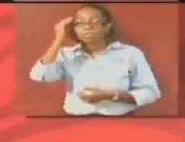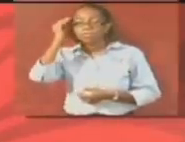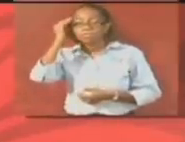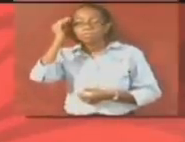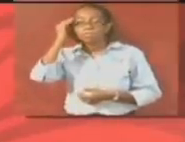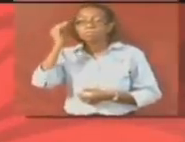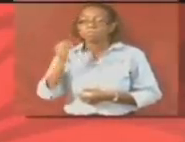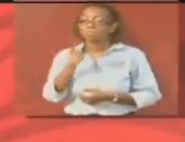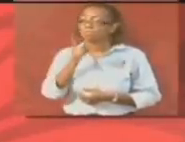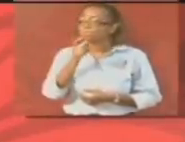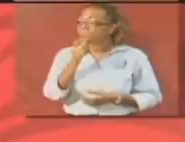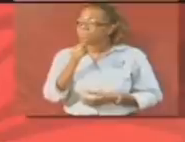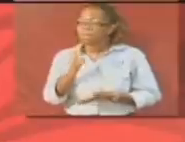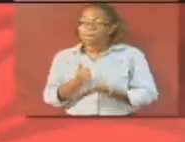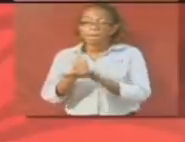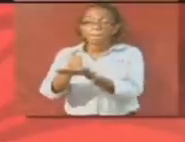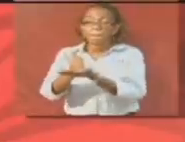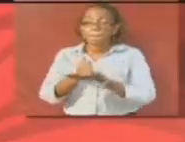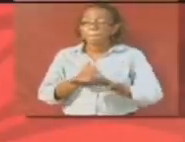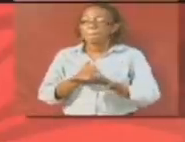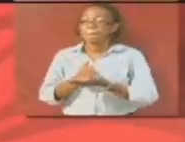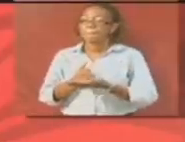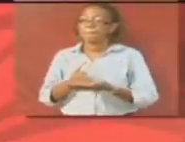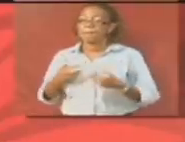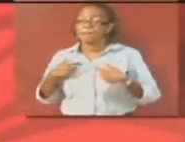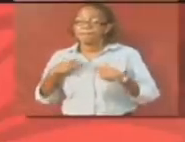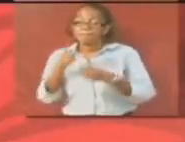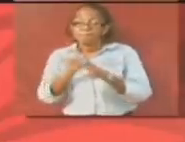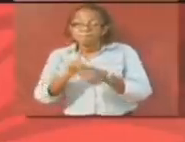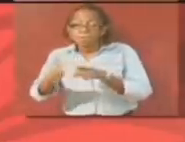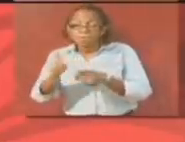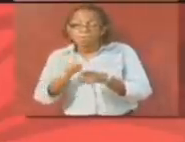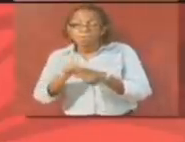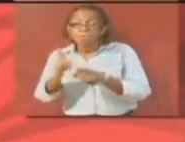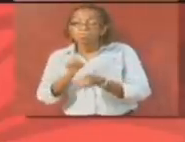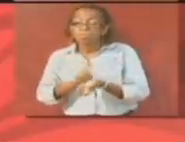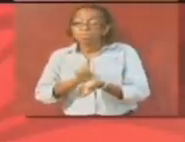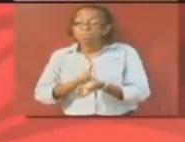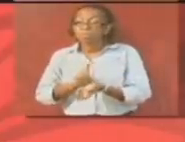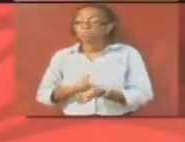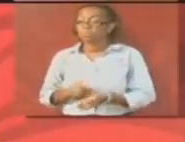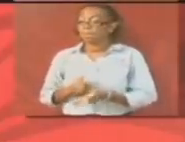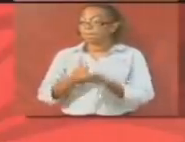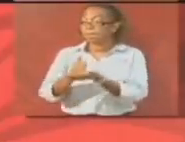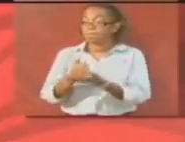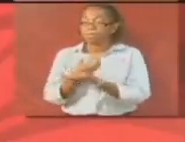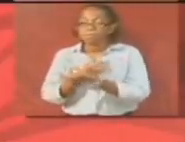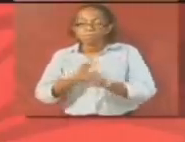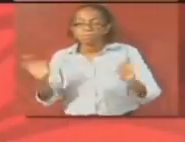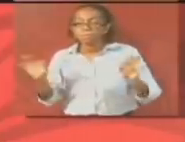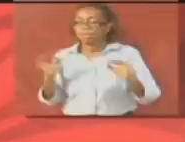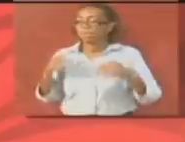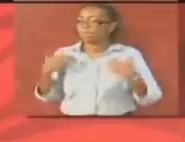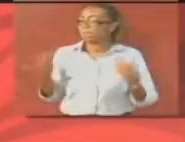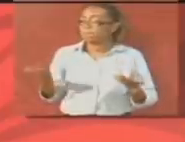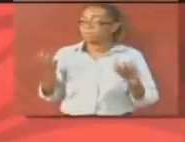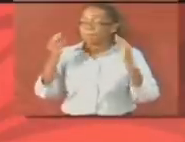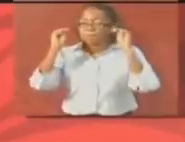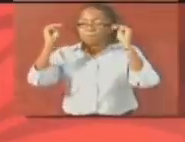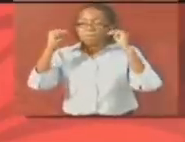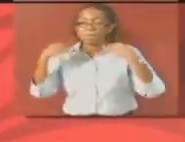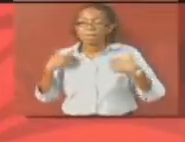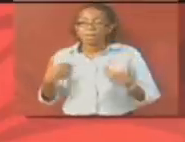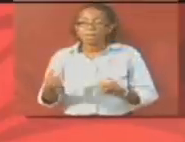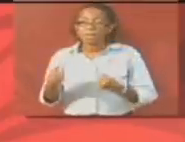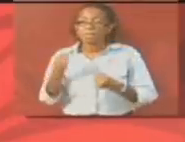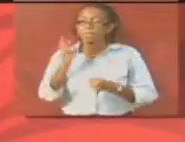www.findcareTT.com has a list of reliable sources of free help. You can also go to the Ministry of Health's website. And also recall